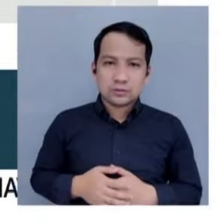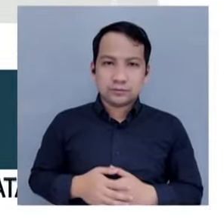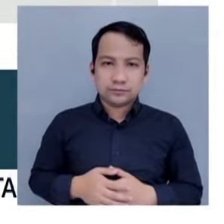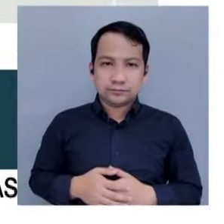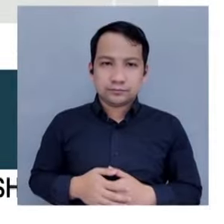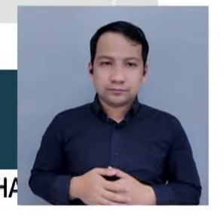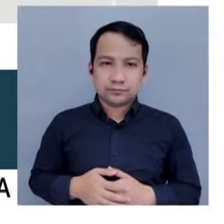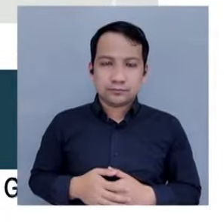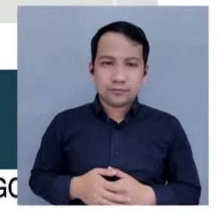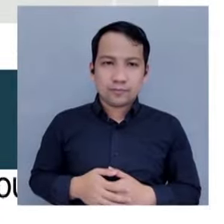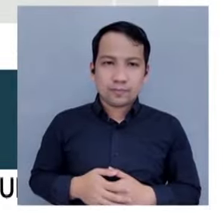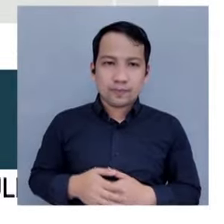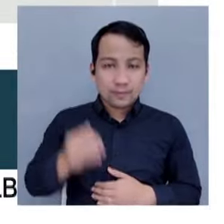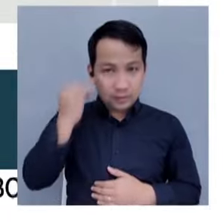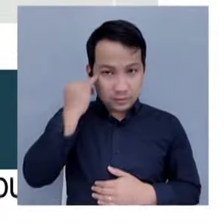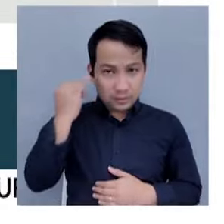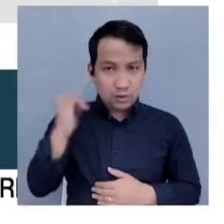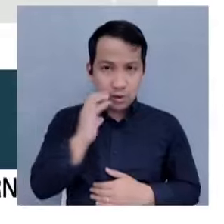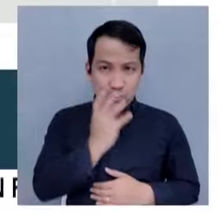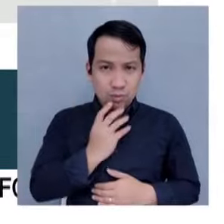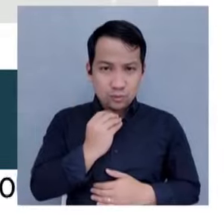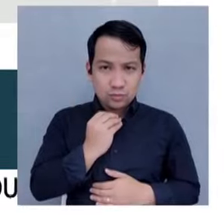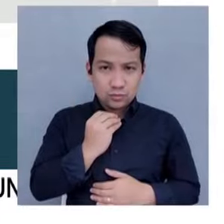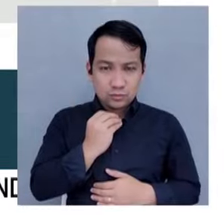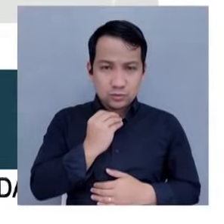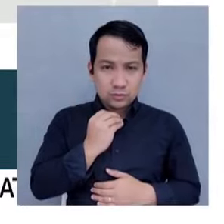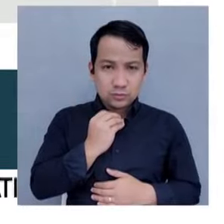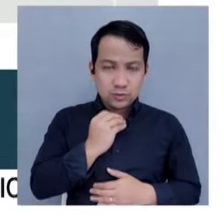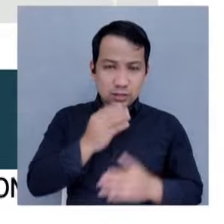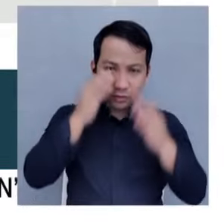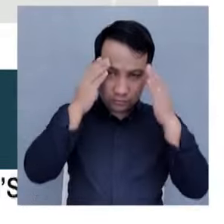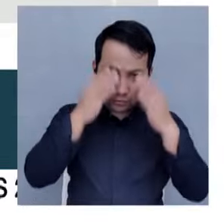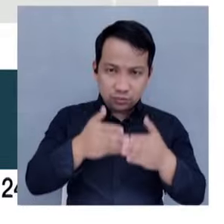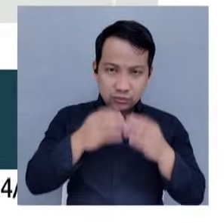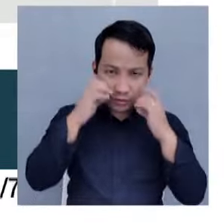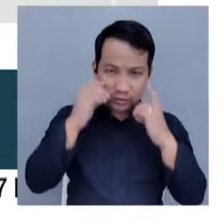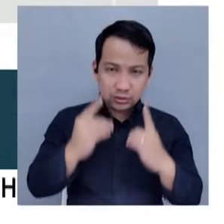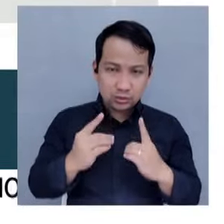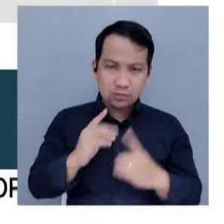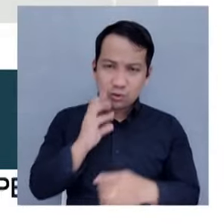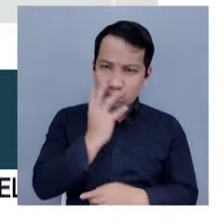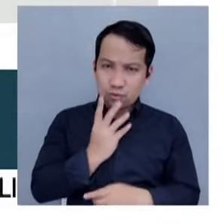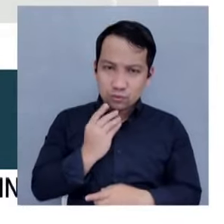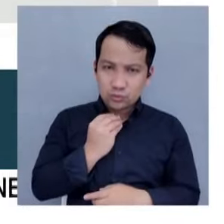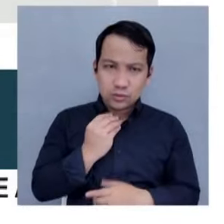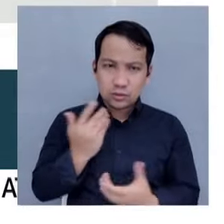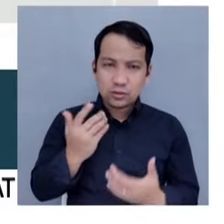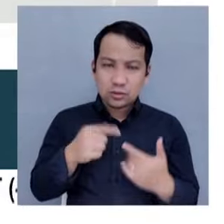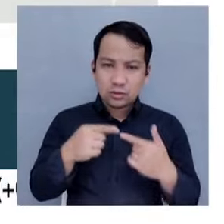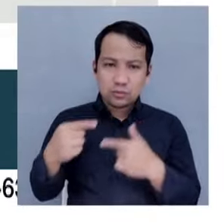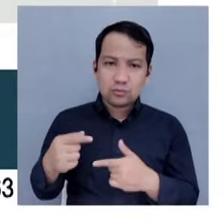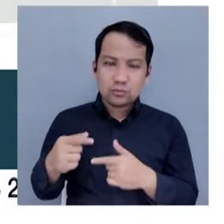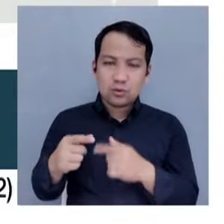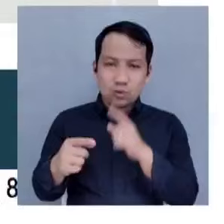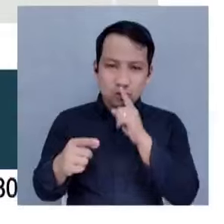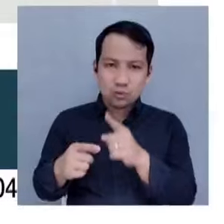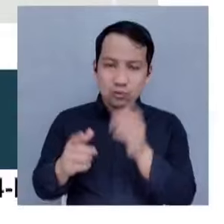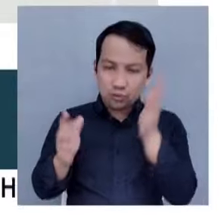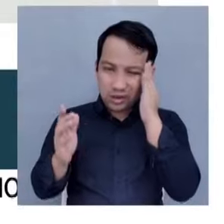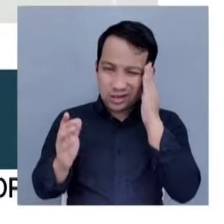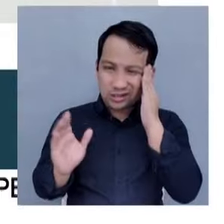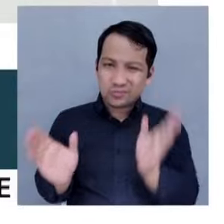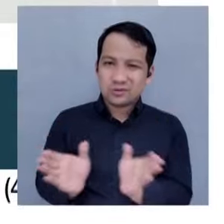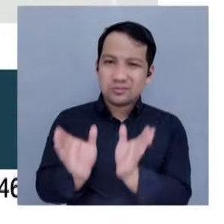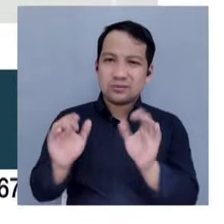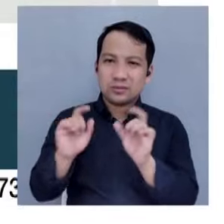Ideally, gusto natin someone na pabad sa education sector and someone who has fought the battles talaga for education reform kasi napakalaki